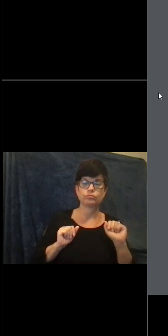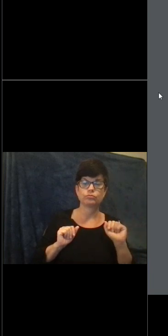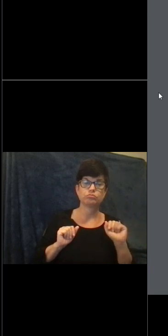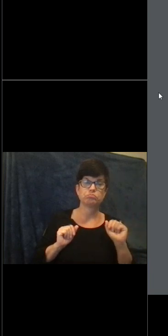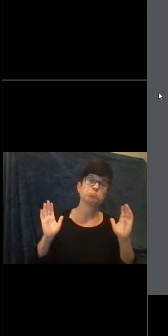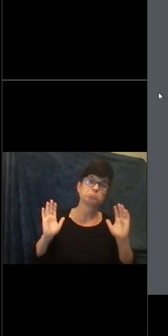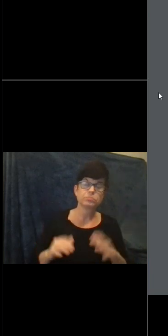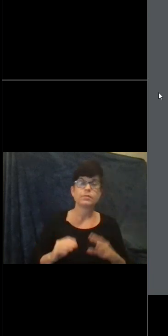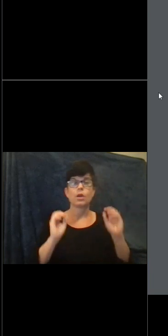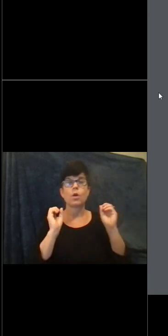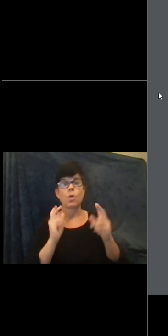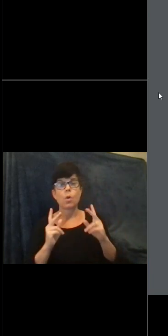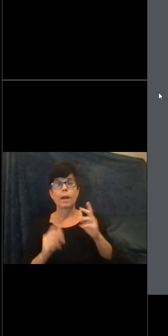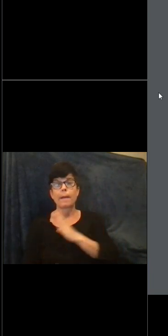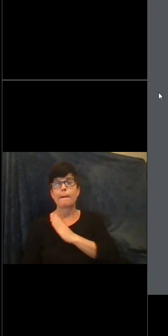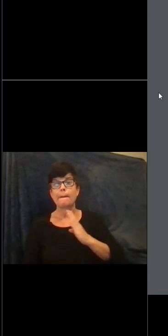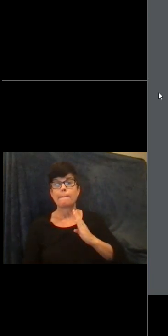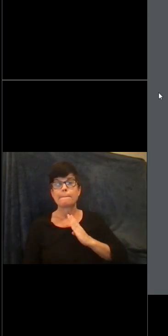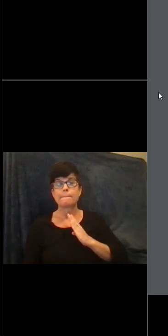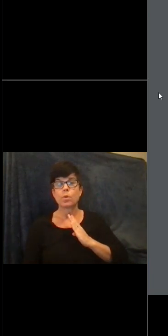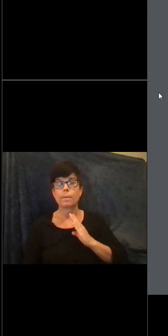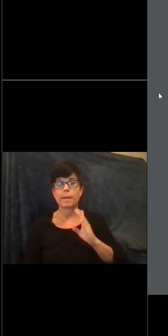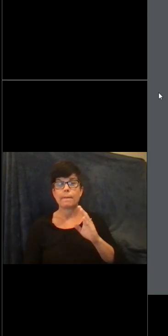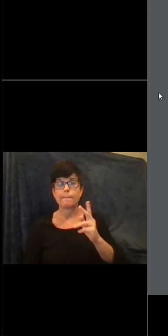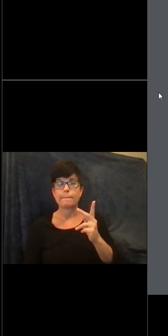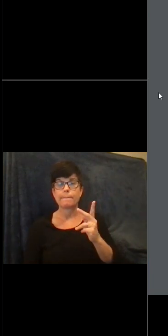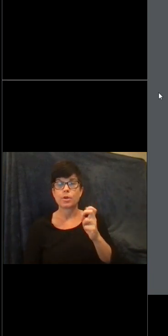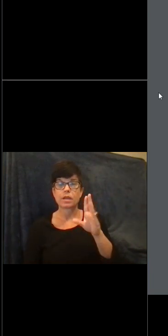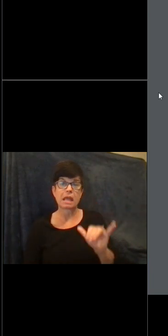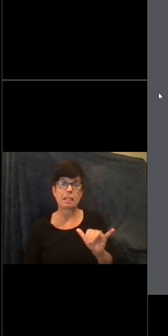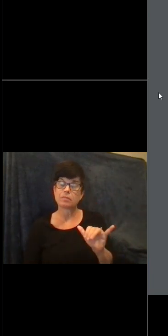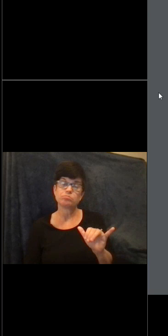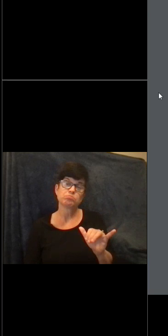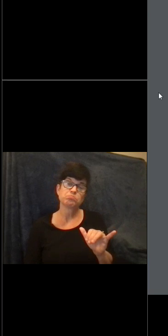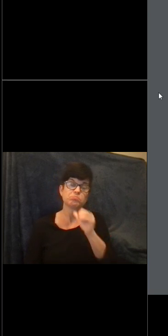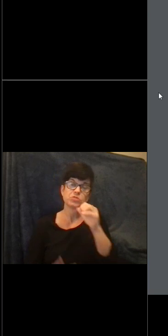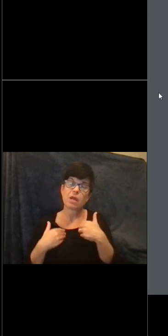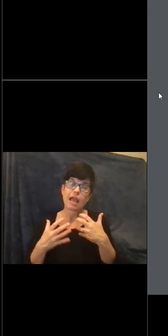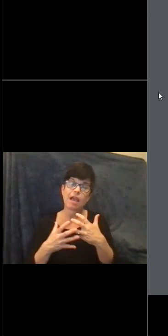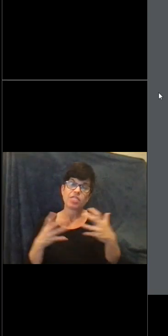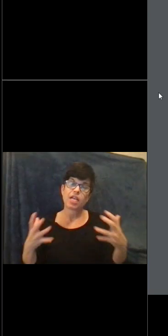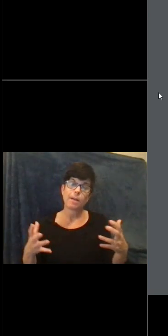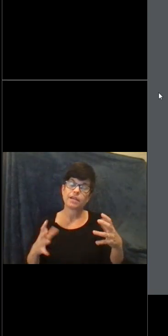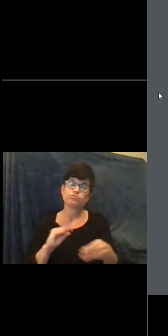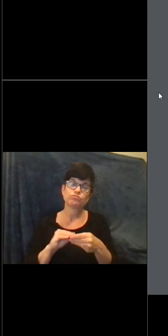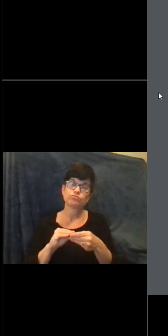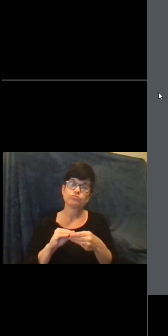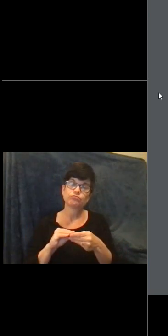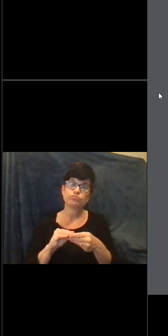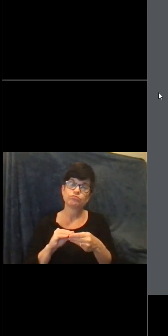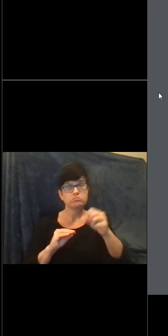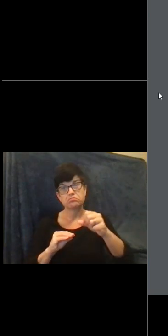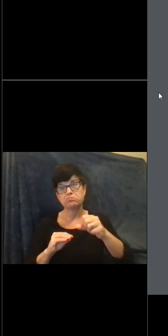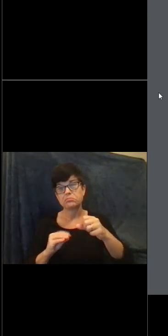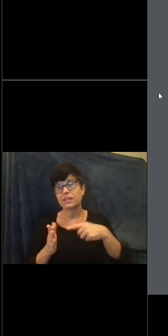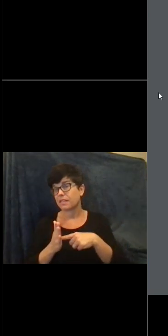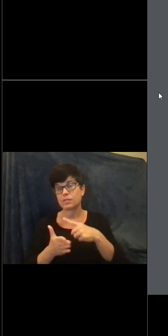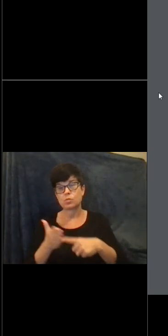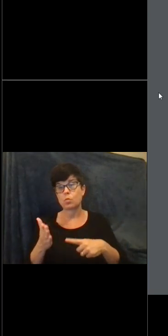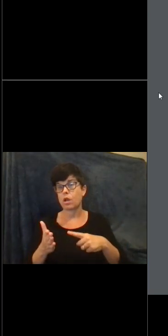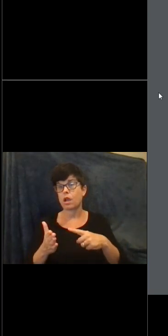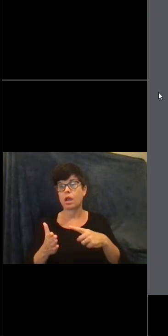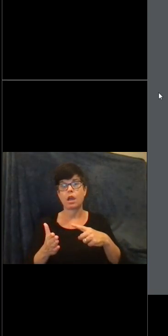All right, Board Member Kelly. I don't have that much to add. I think that this is what the CRA is about, and this is what